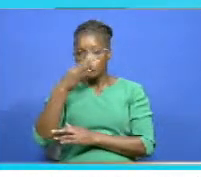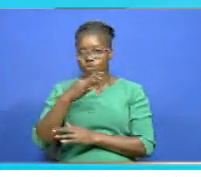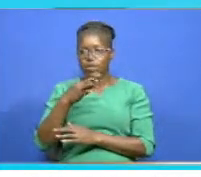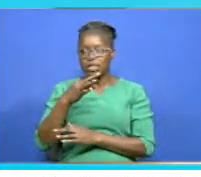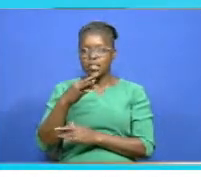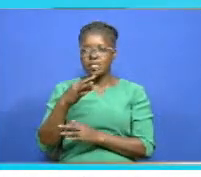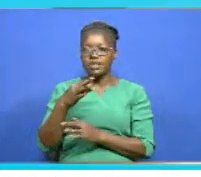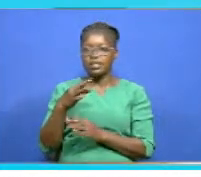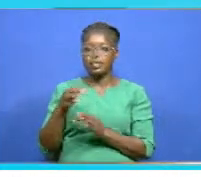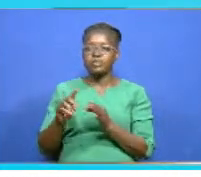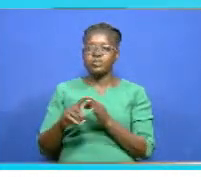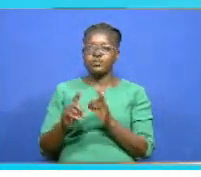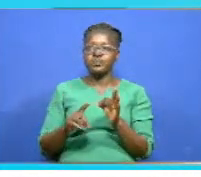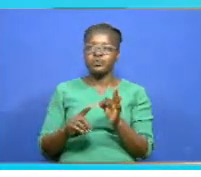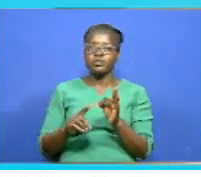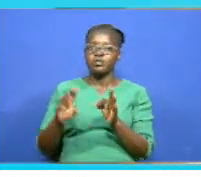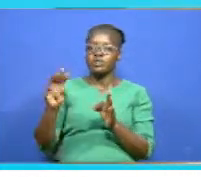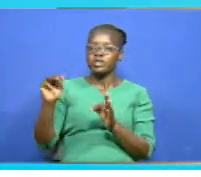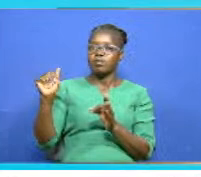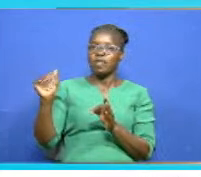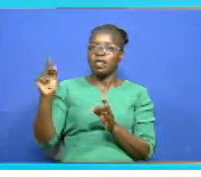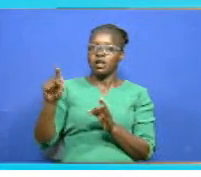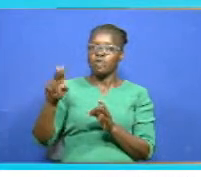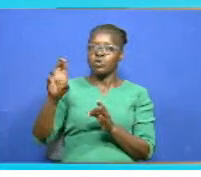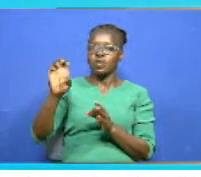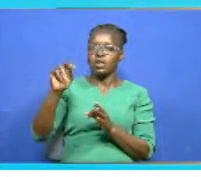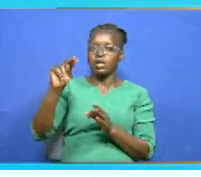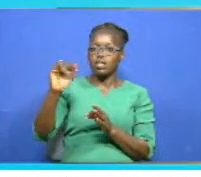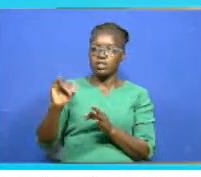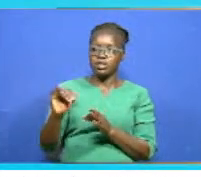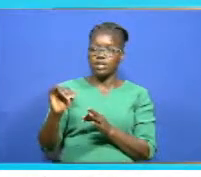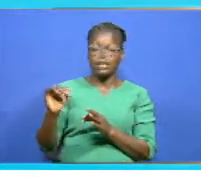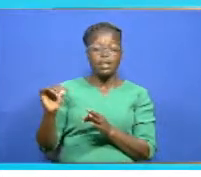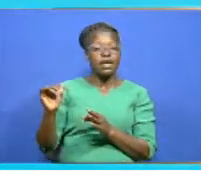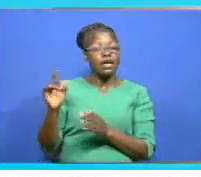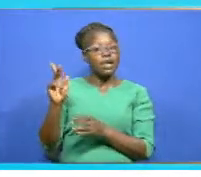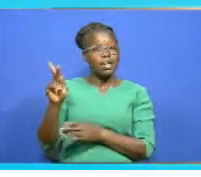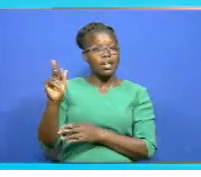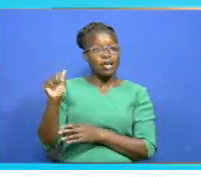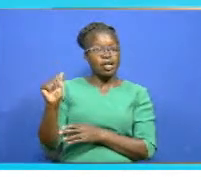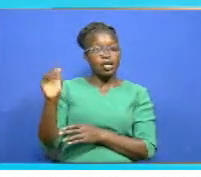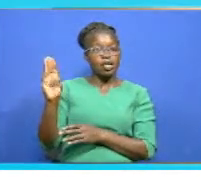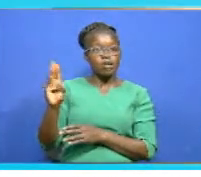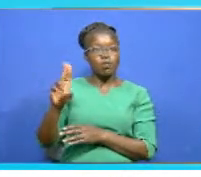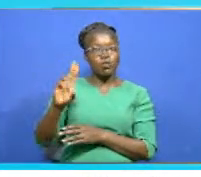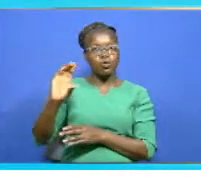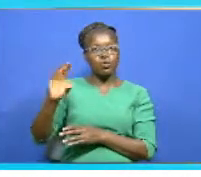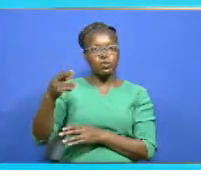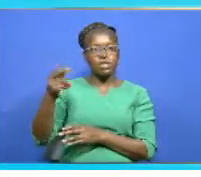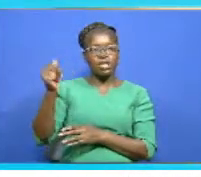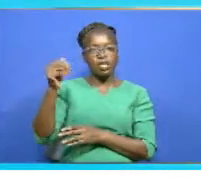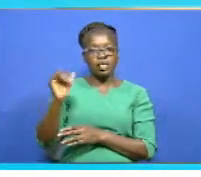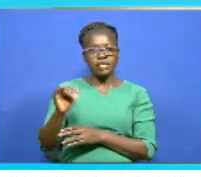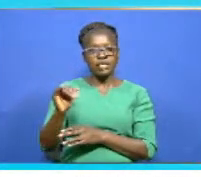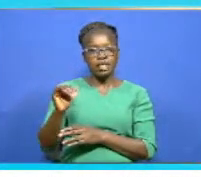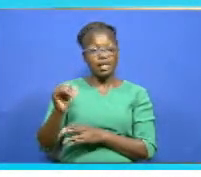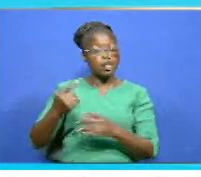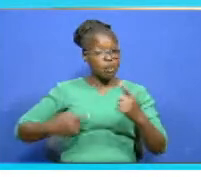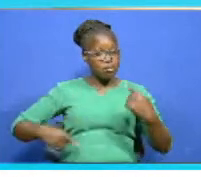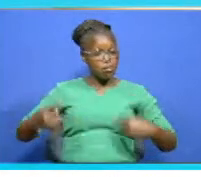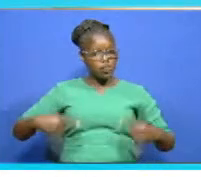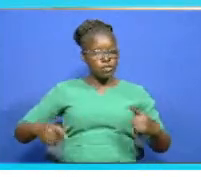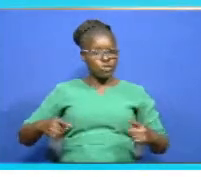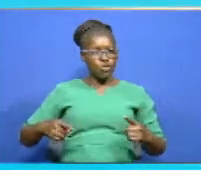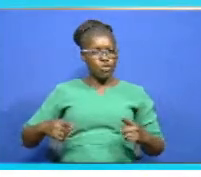Kithuku Ward in Makueni. What do we know? Kabuchai and Matungu by-elections have raised a lot of dust. You will agree with